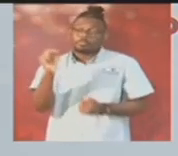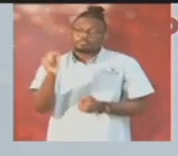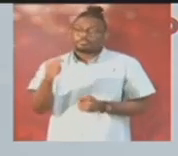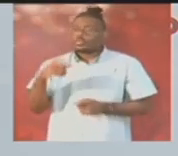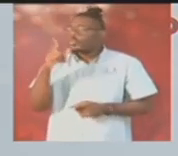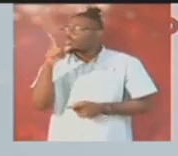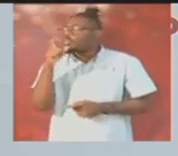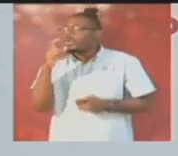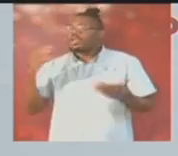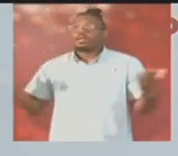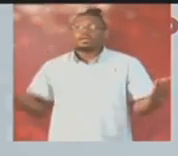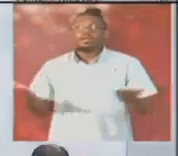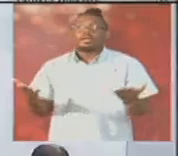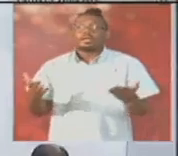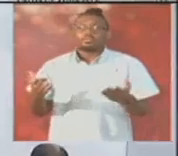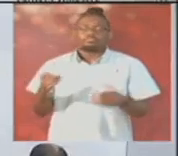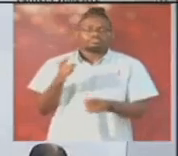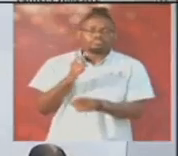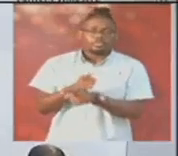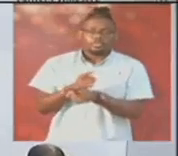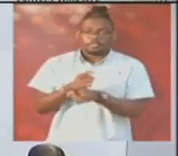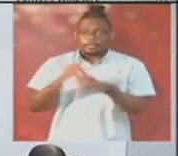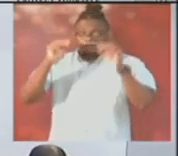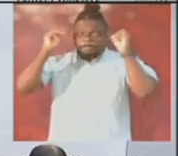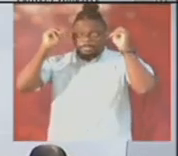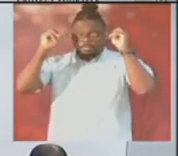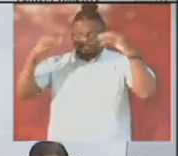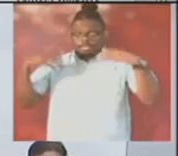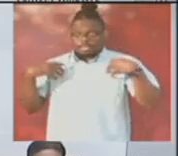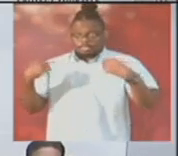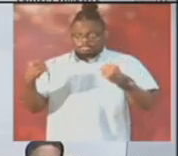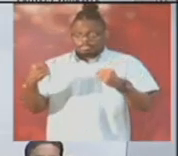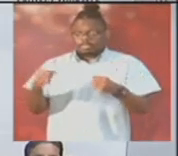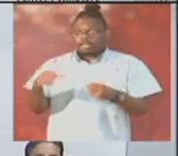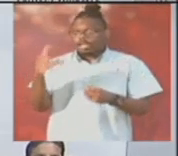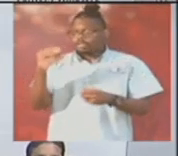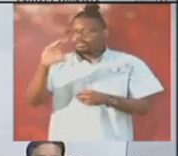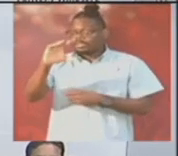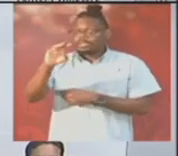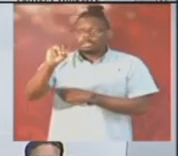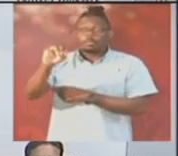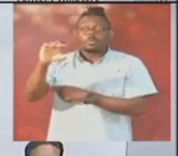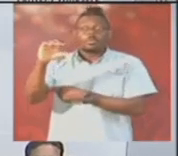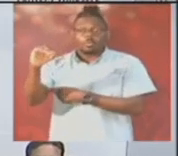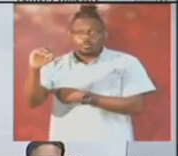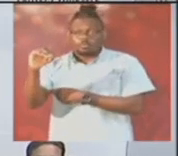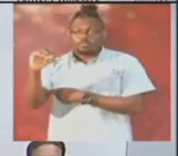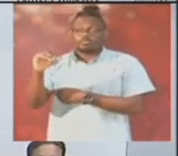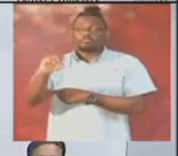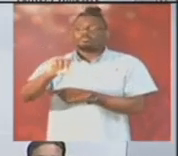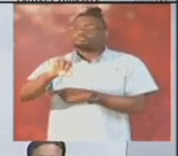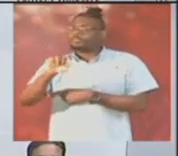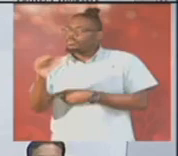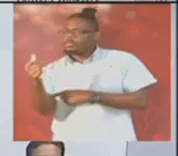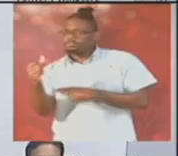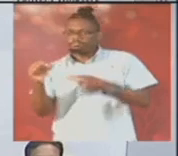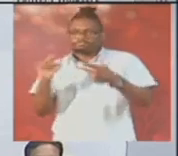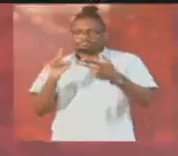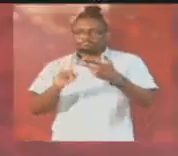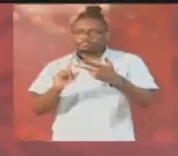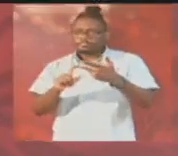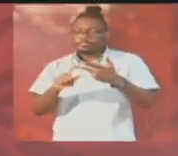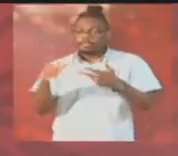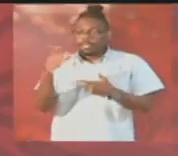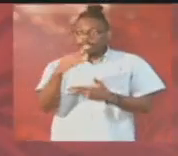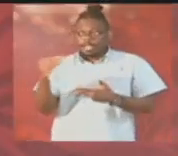the Honorable Terence Dyal Singh, Minister of Health, Dr. Roshan Parasram, Chief Medical Officer, Ministry of Health, and Ms. Salisha